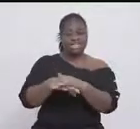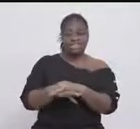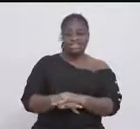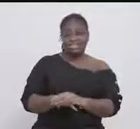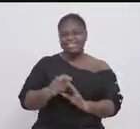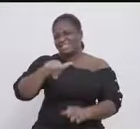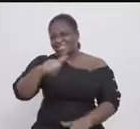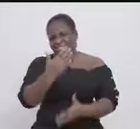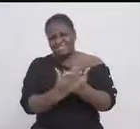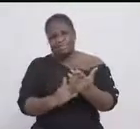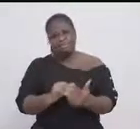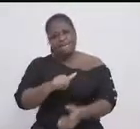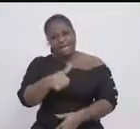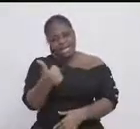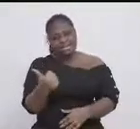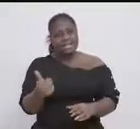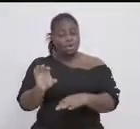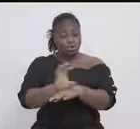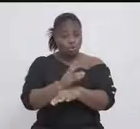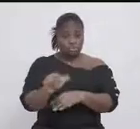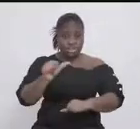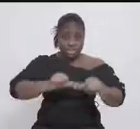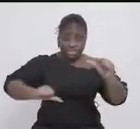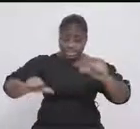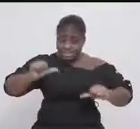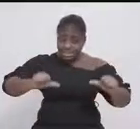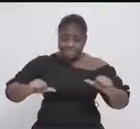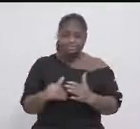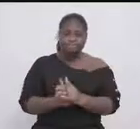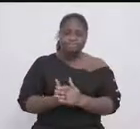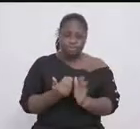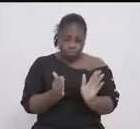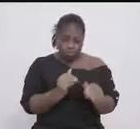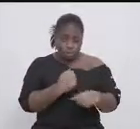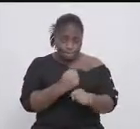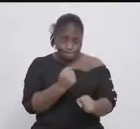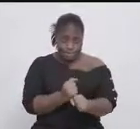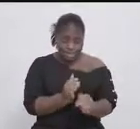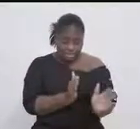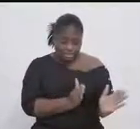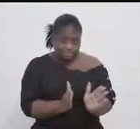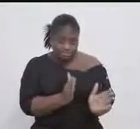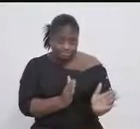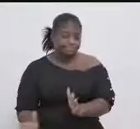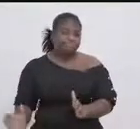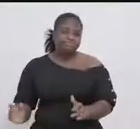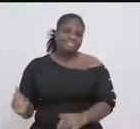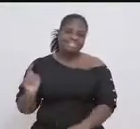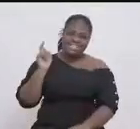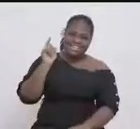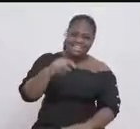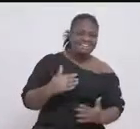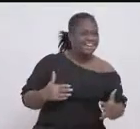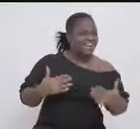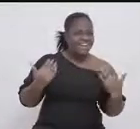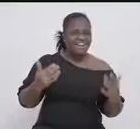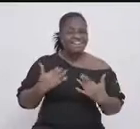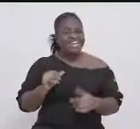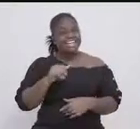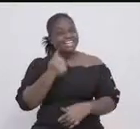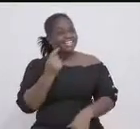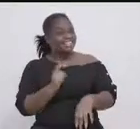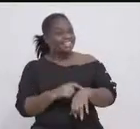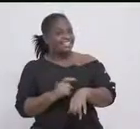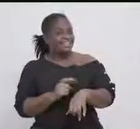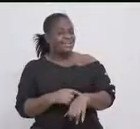other computer science principles, how to make animations. And they become very excited anytime they see